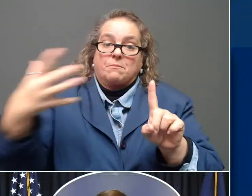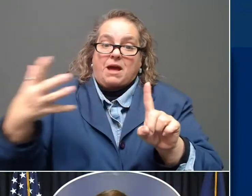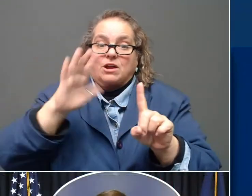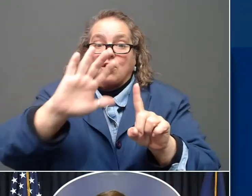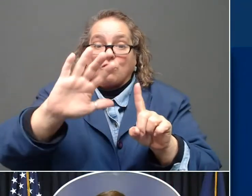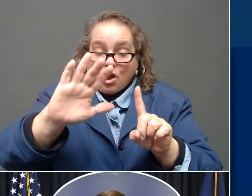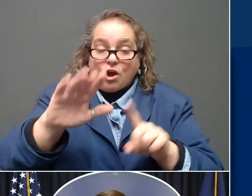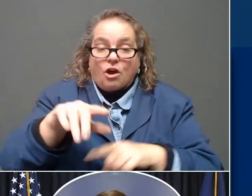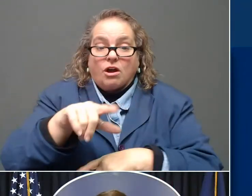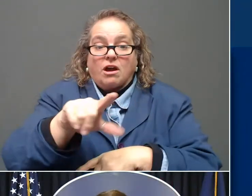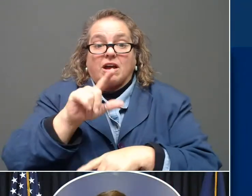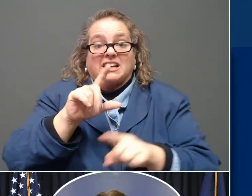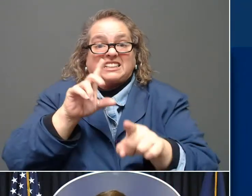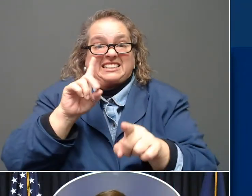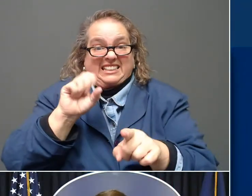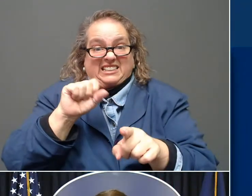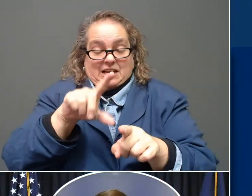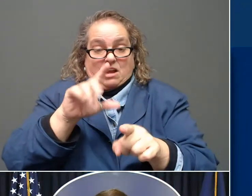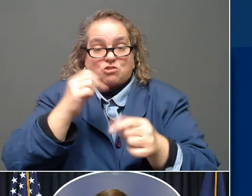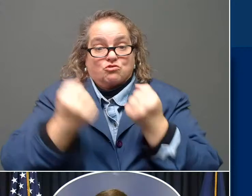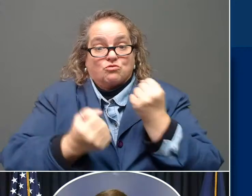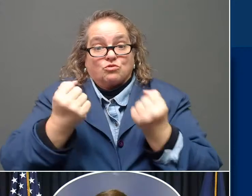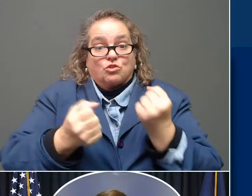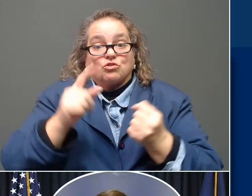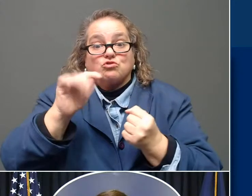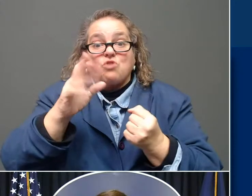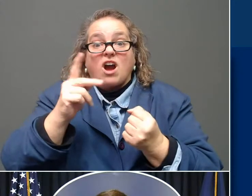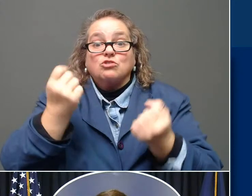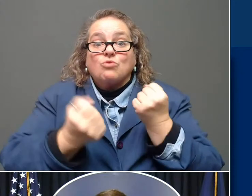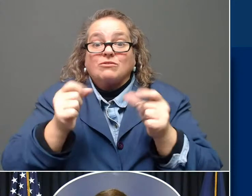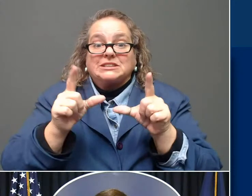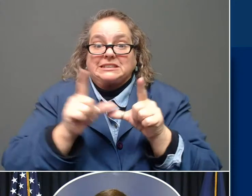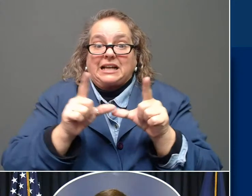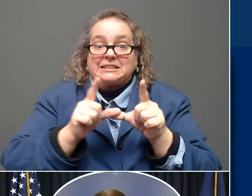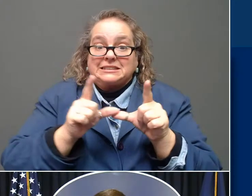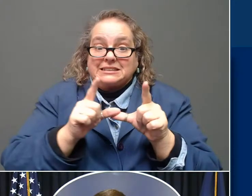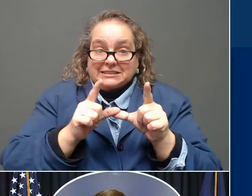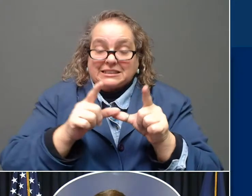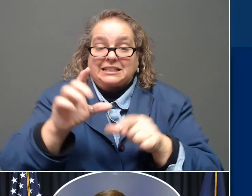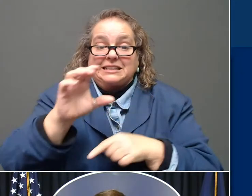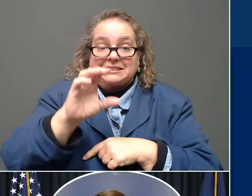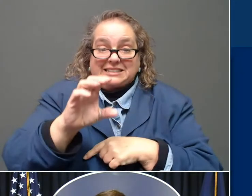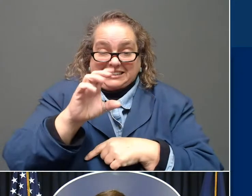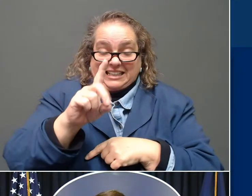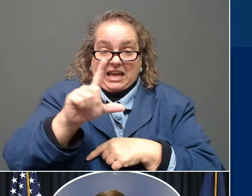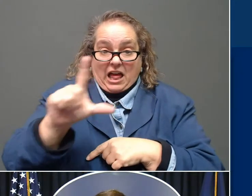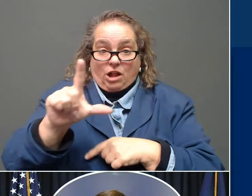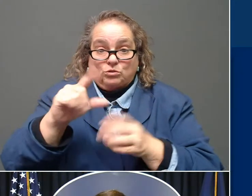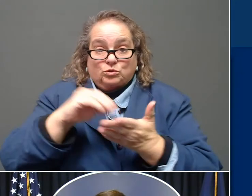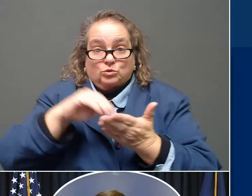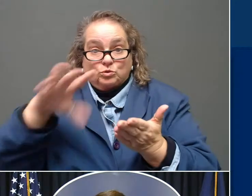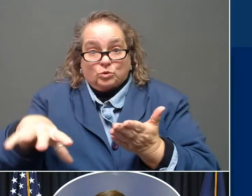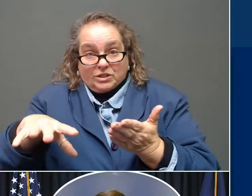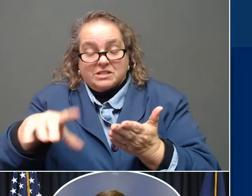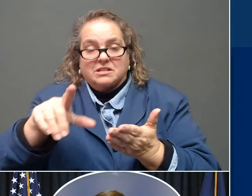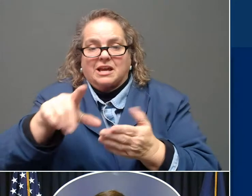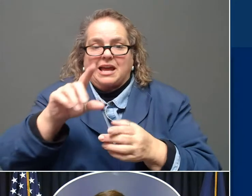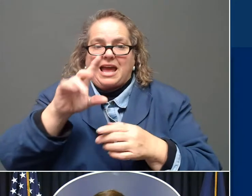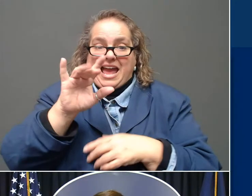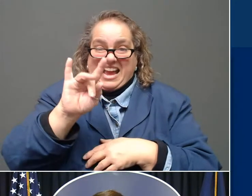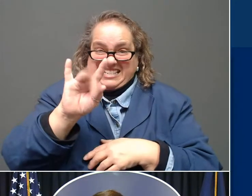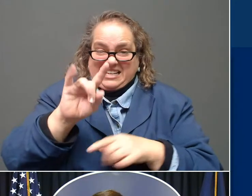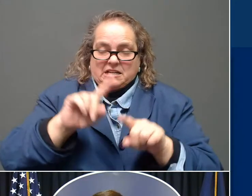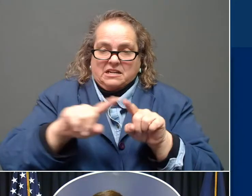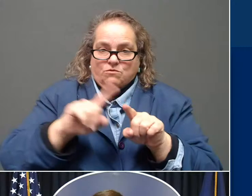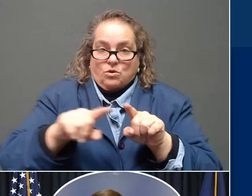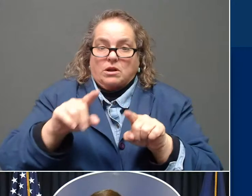funds will allow for 6 classes of CDL students at HCTC's main campus and 6 classes at